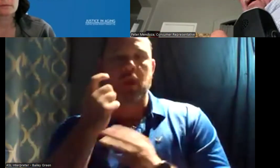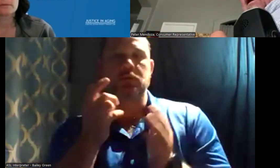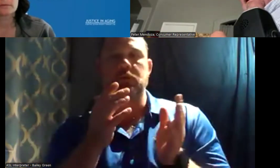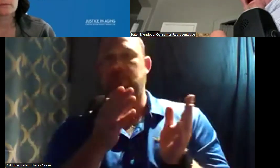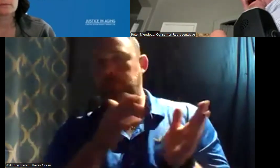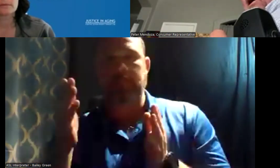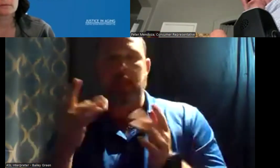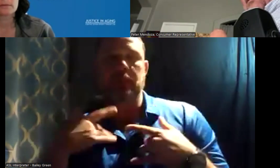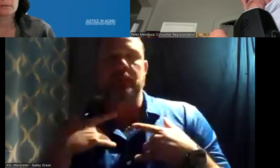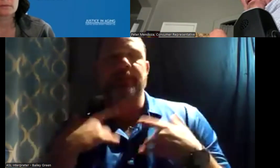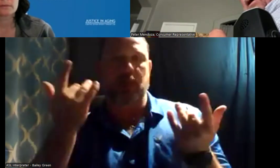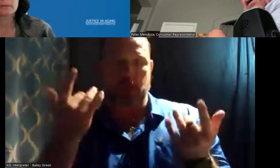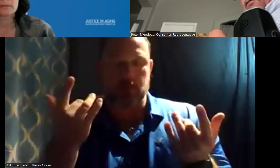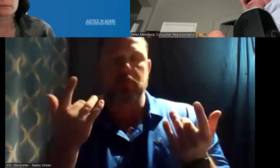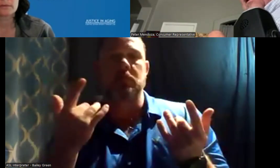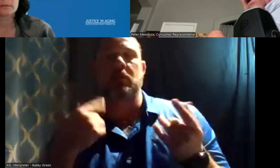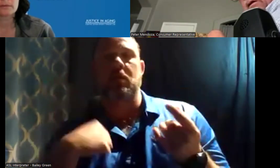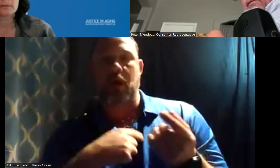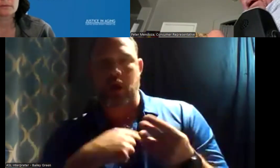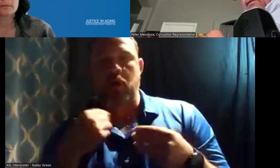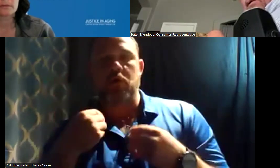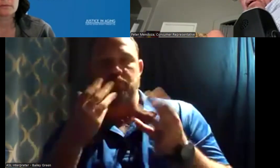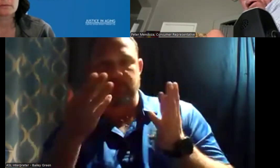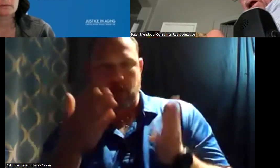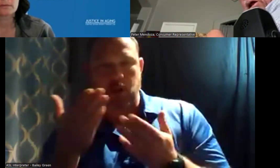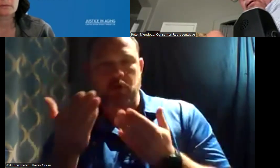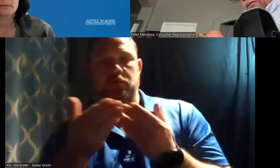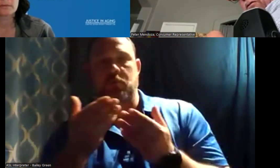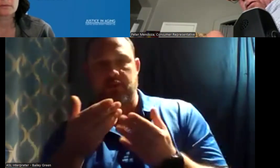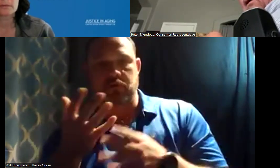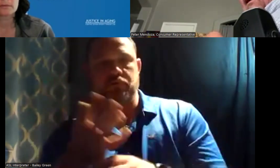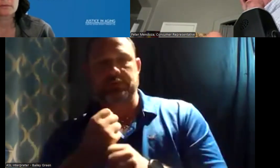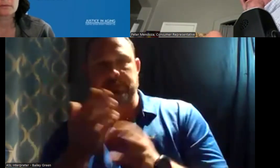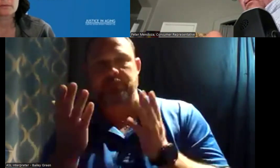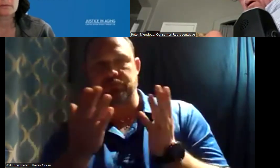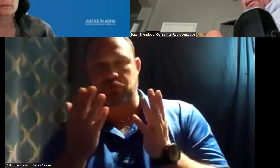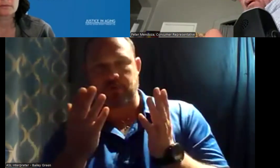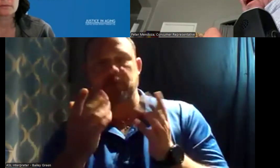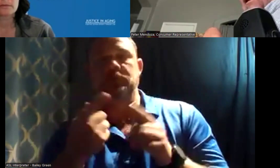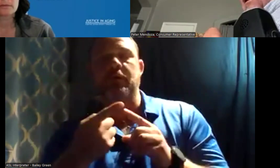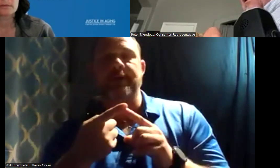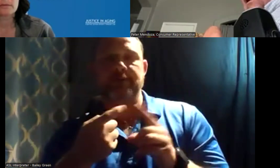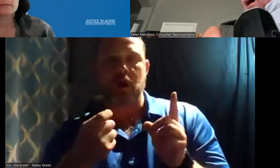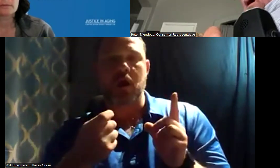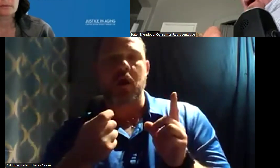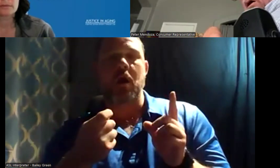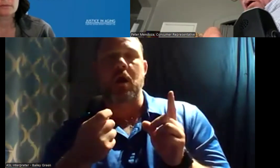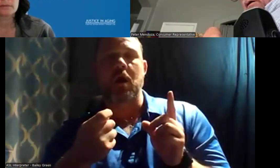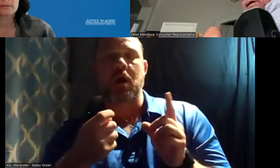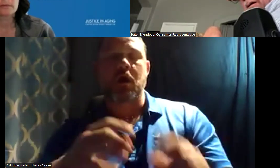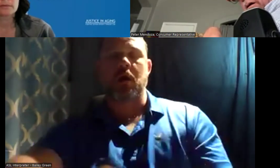event. Our providers, no matter whether you're getting services from